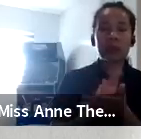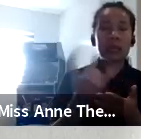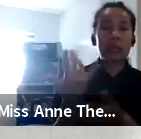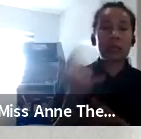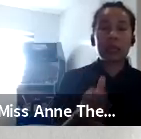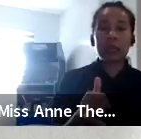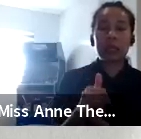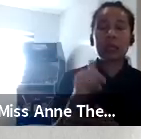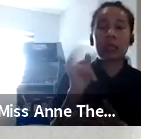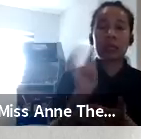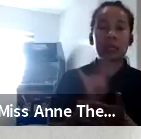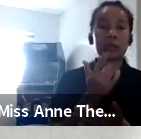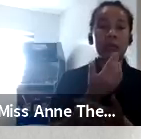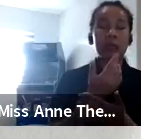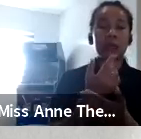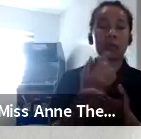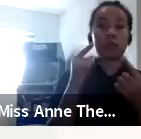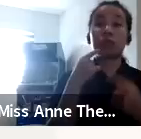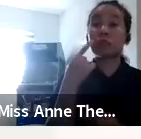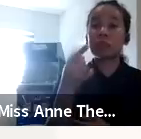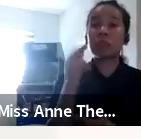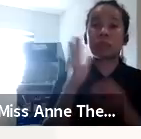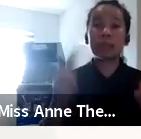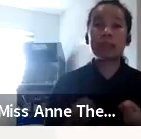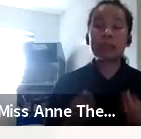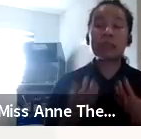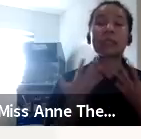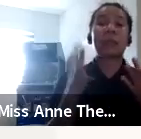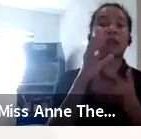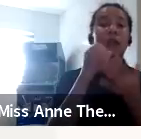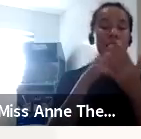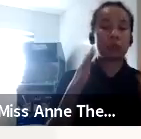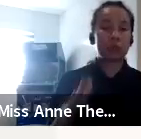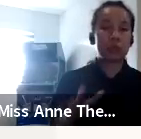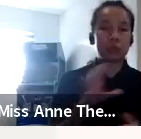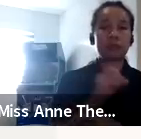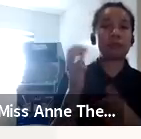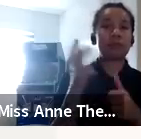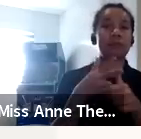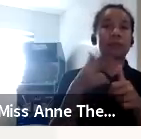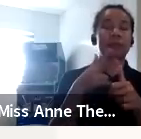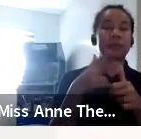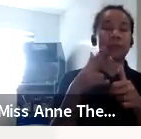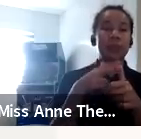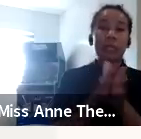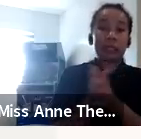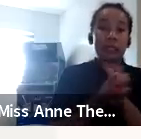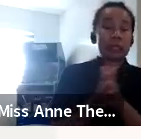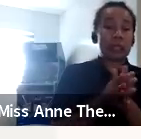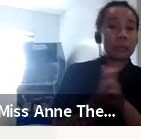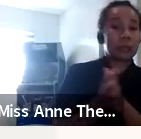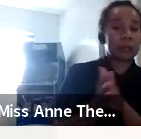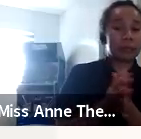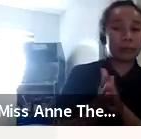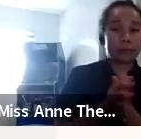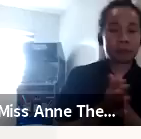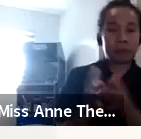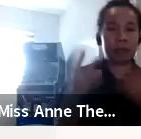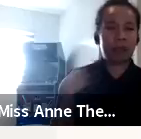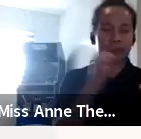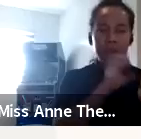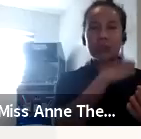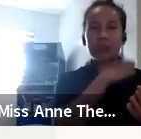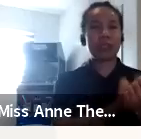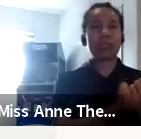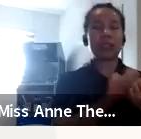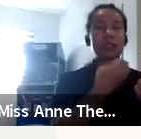very inspiring to your pupils. Also, we need enthusiasm. We need to have the energy.